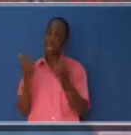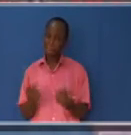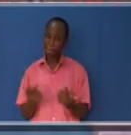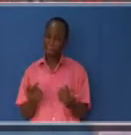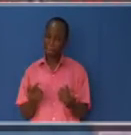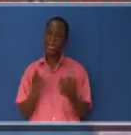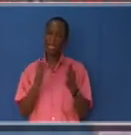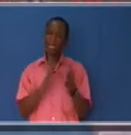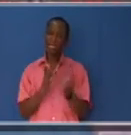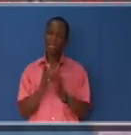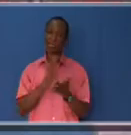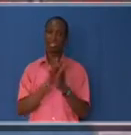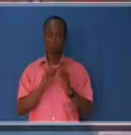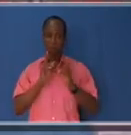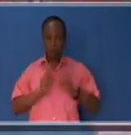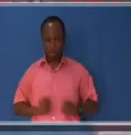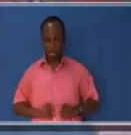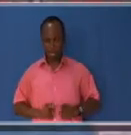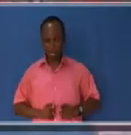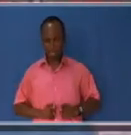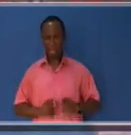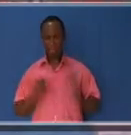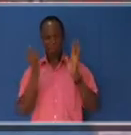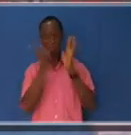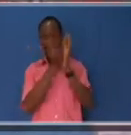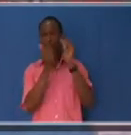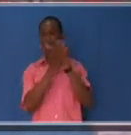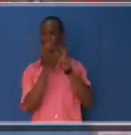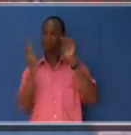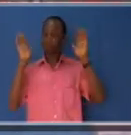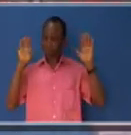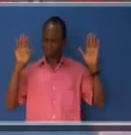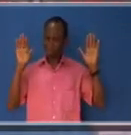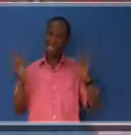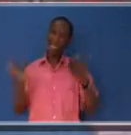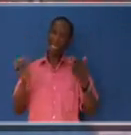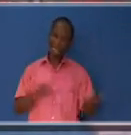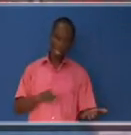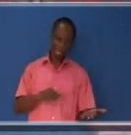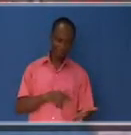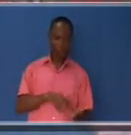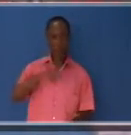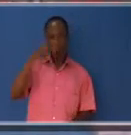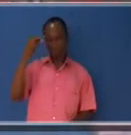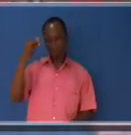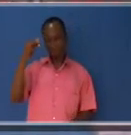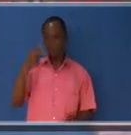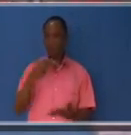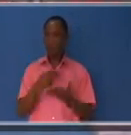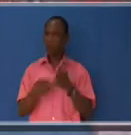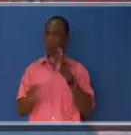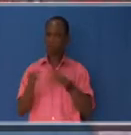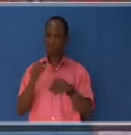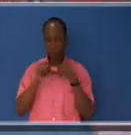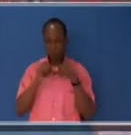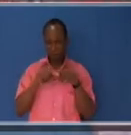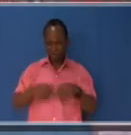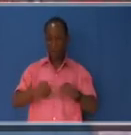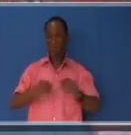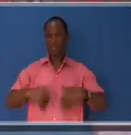upon himself the form of man. And because of that, when he was crucified, he died and he arose from the grave. The Holy